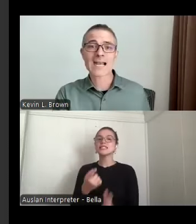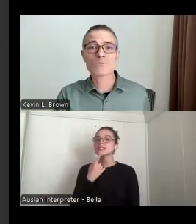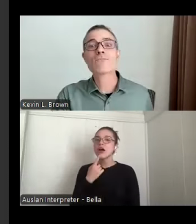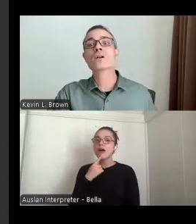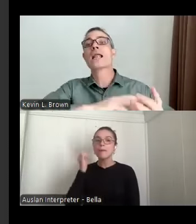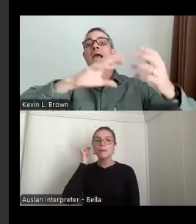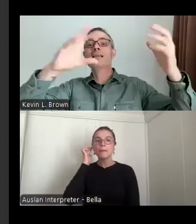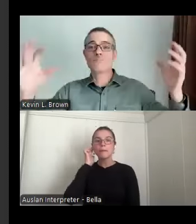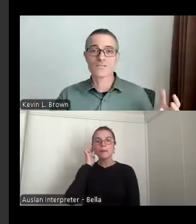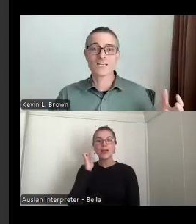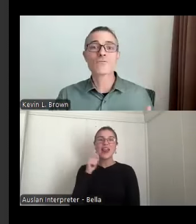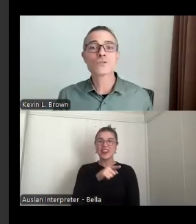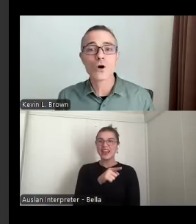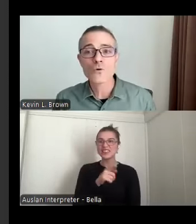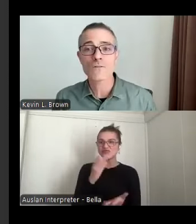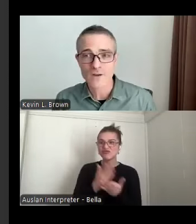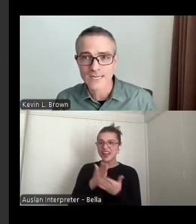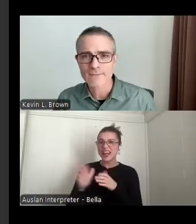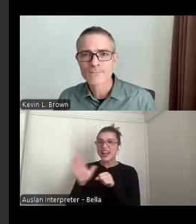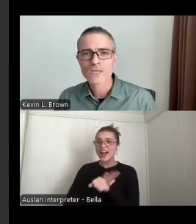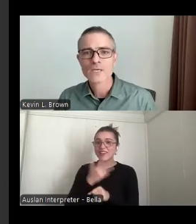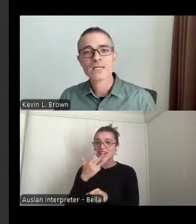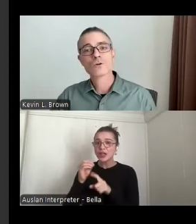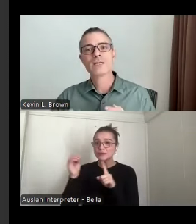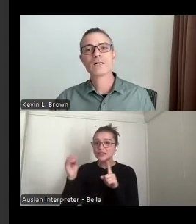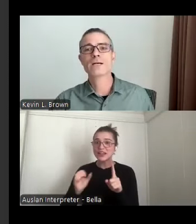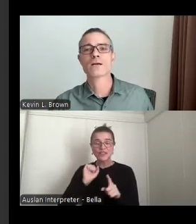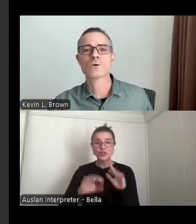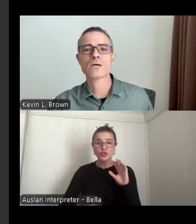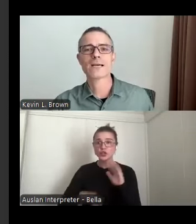funding accounted for 90% of their total funding. And so to be clear, we're talking about a